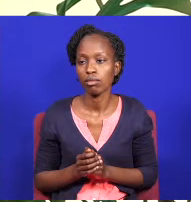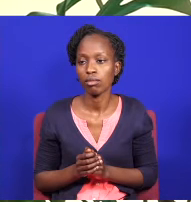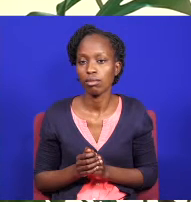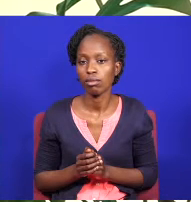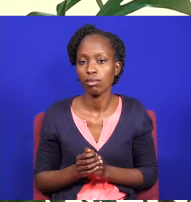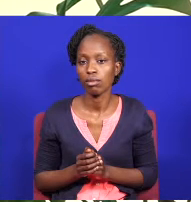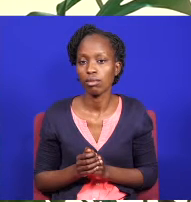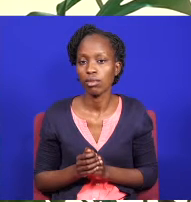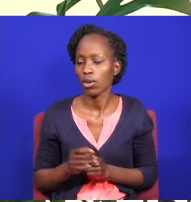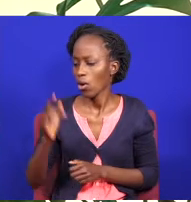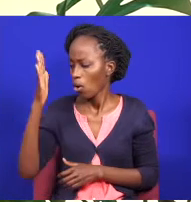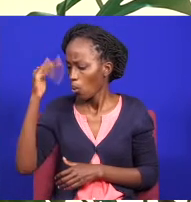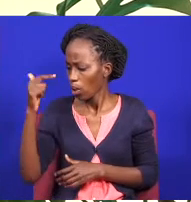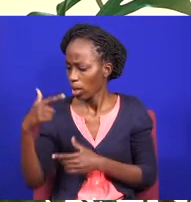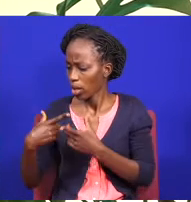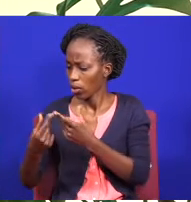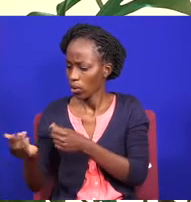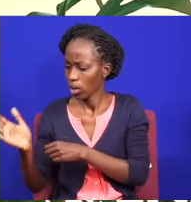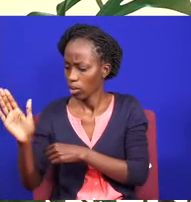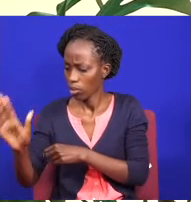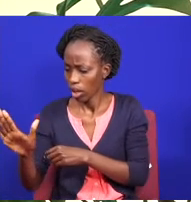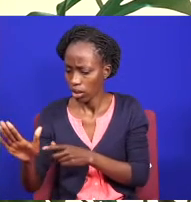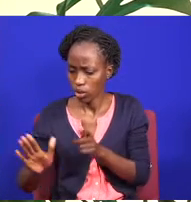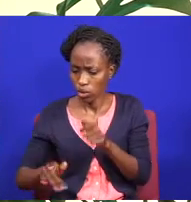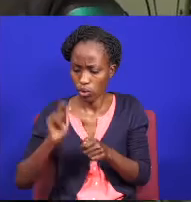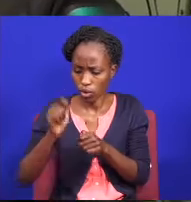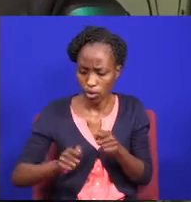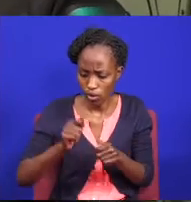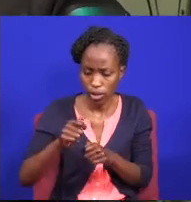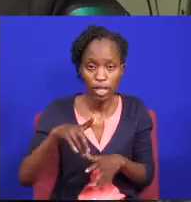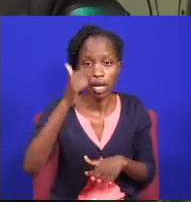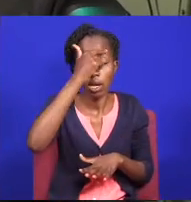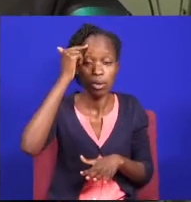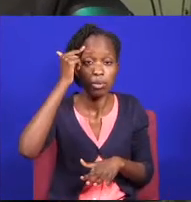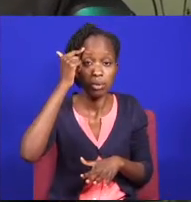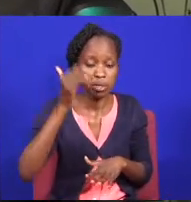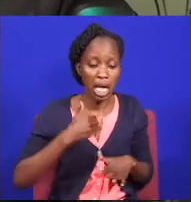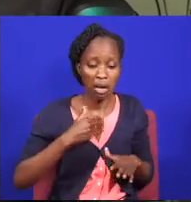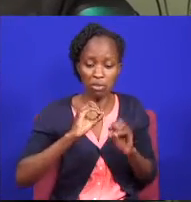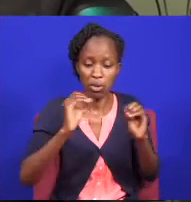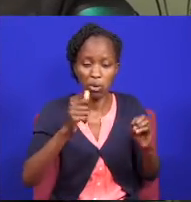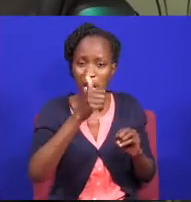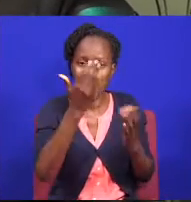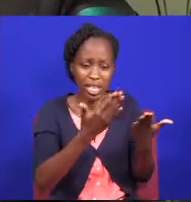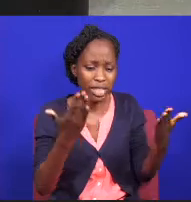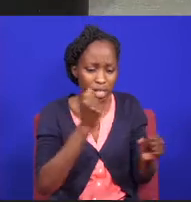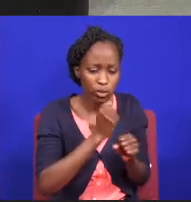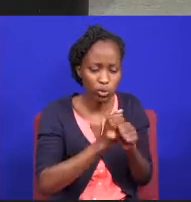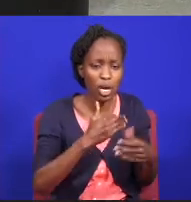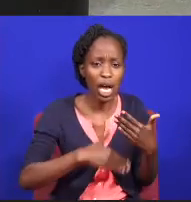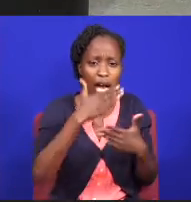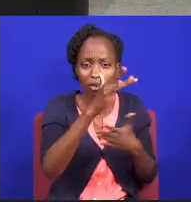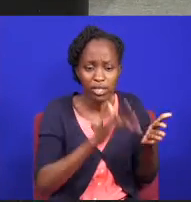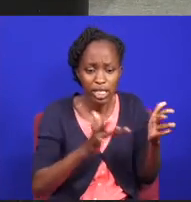why were they going back to fishing? Because they had no other activity after Jesus left them. They had